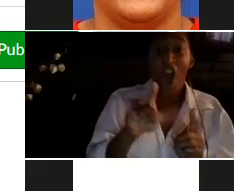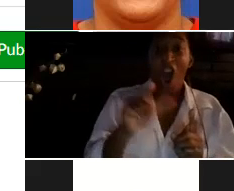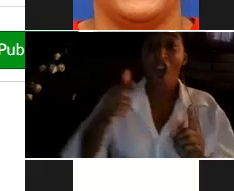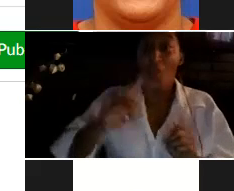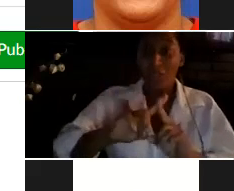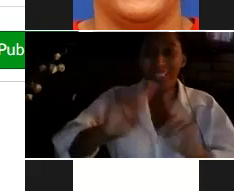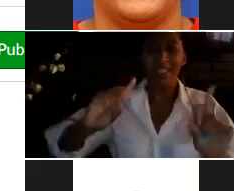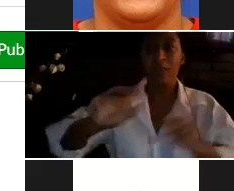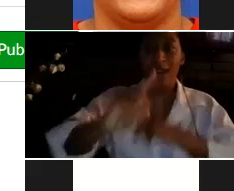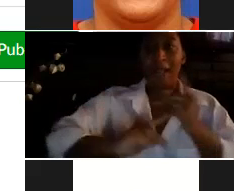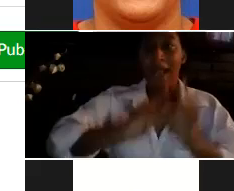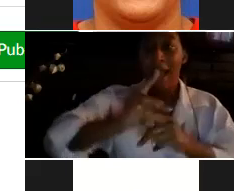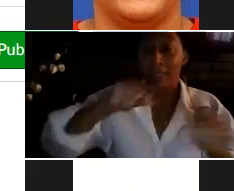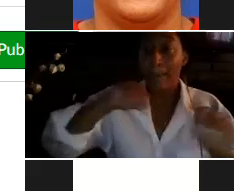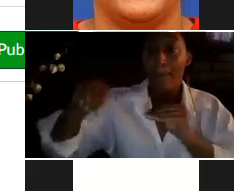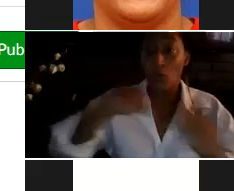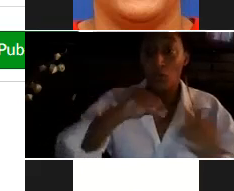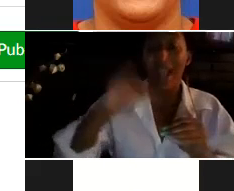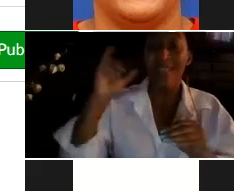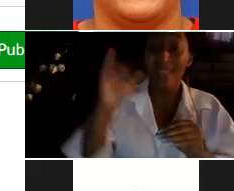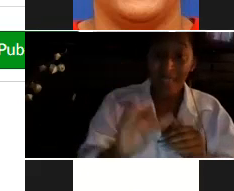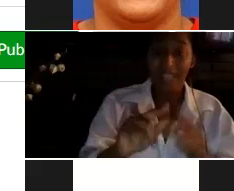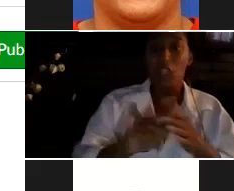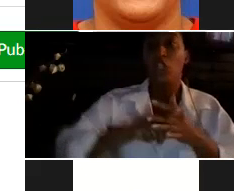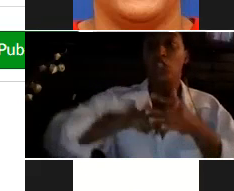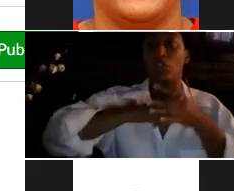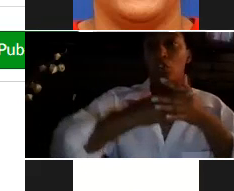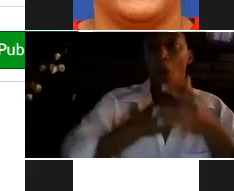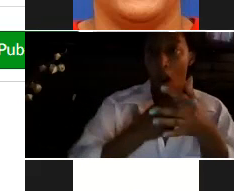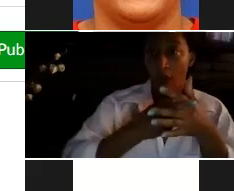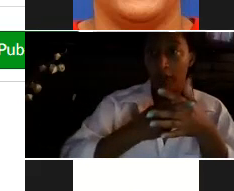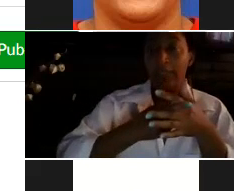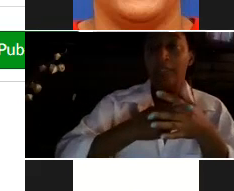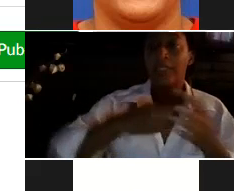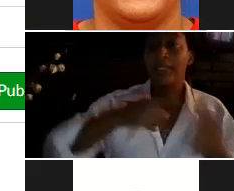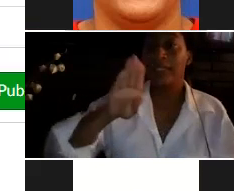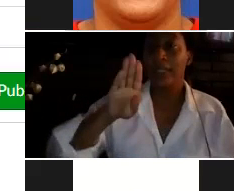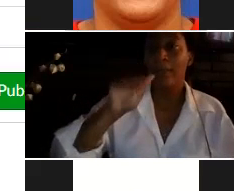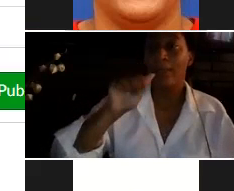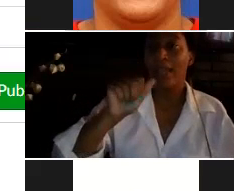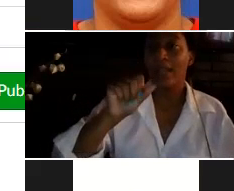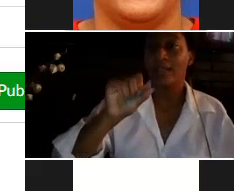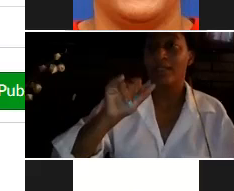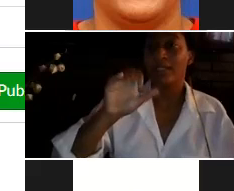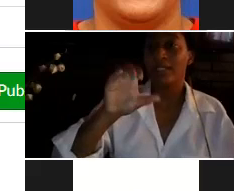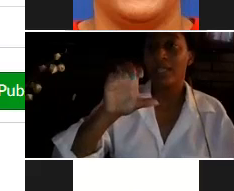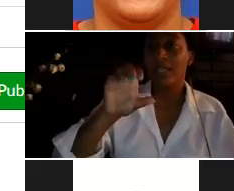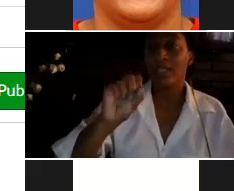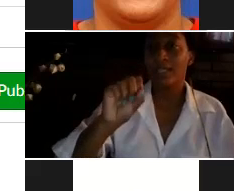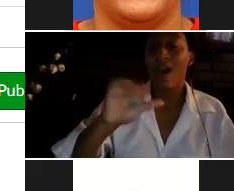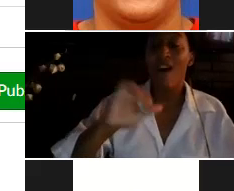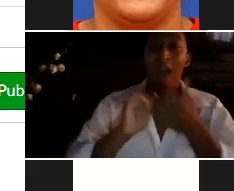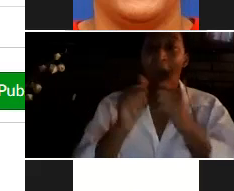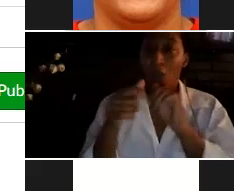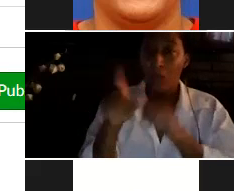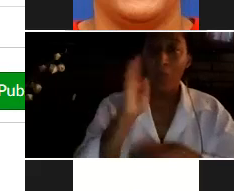is the foundation for being able to deal with motion. All right. So you see you have some activities on